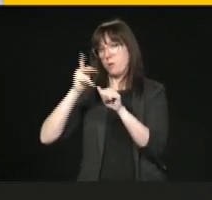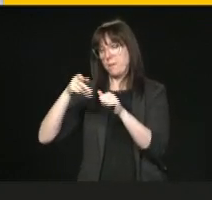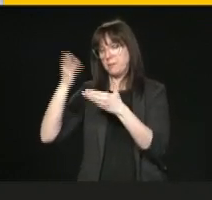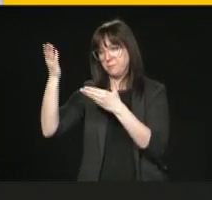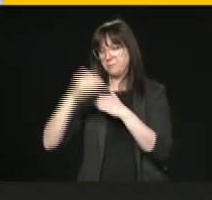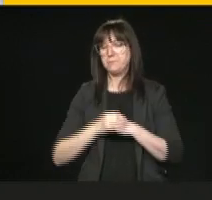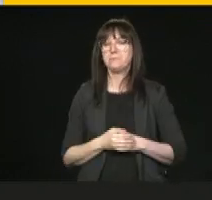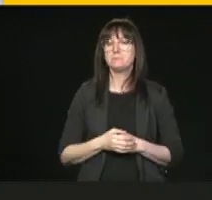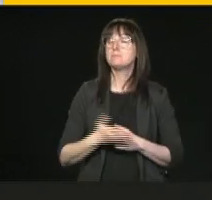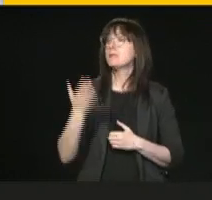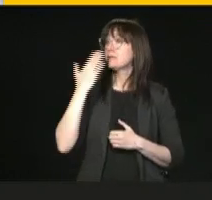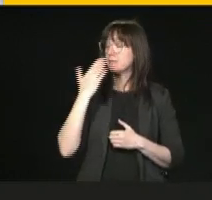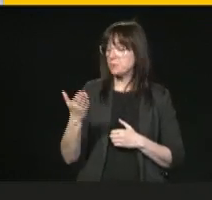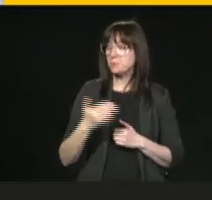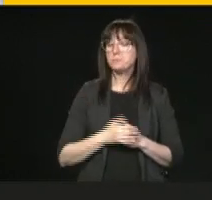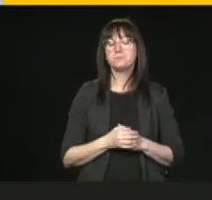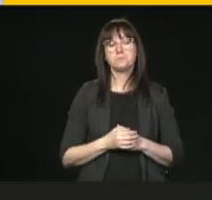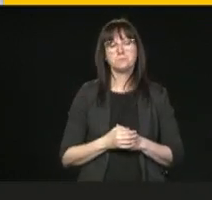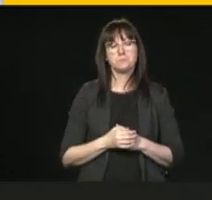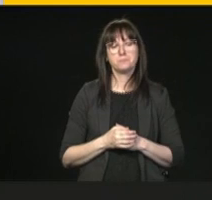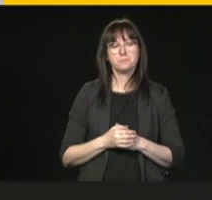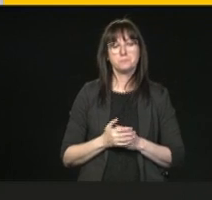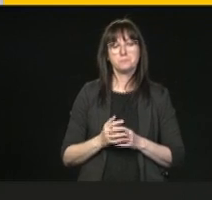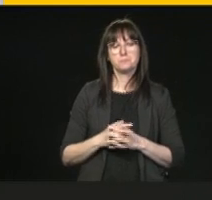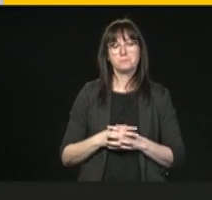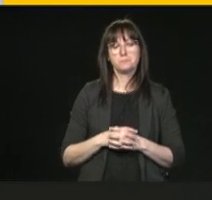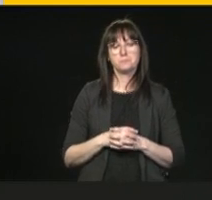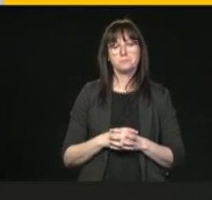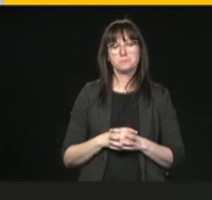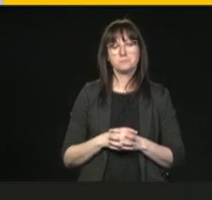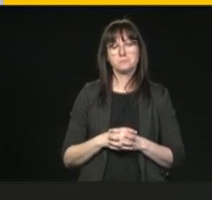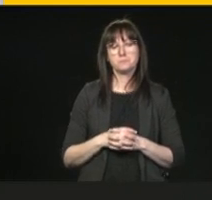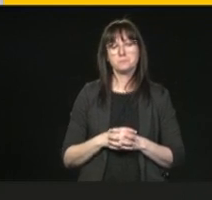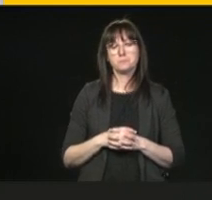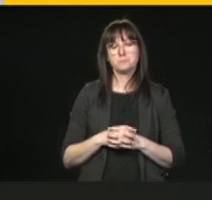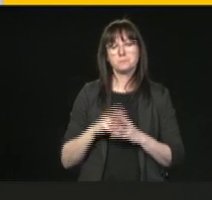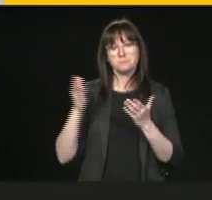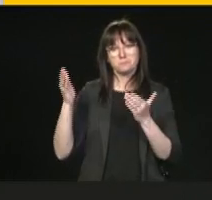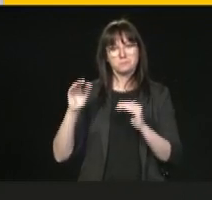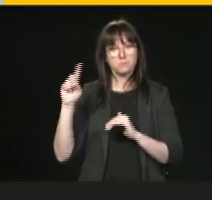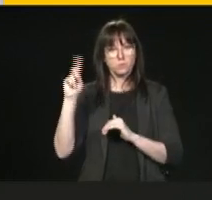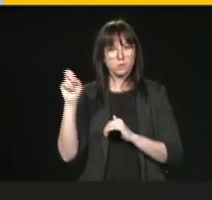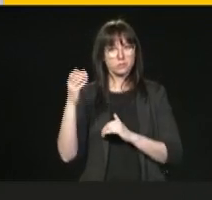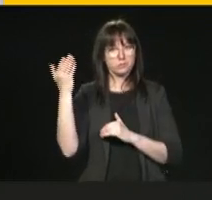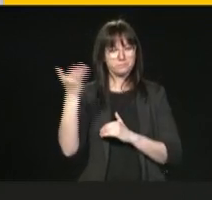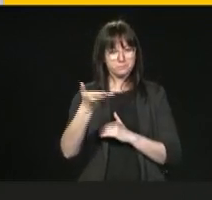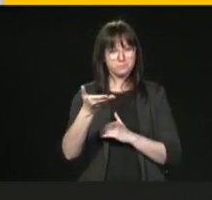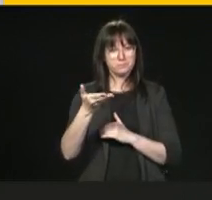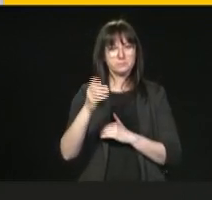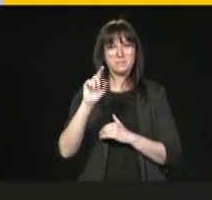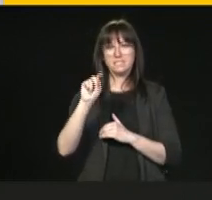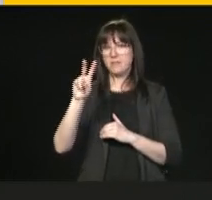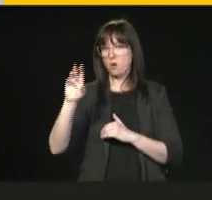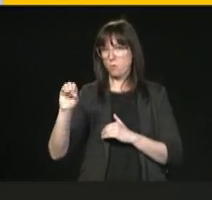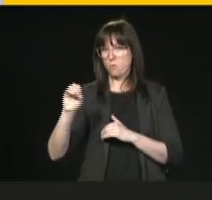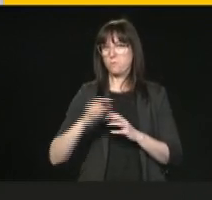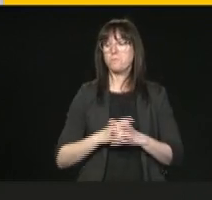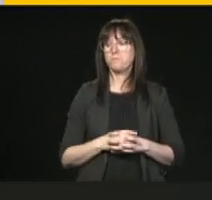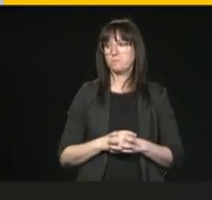Thank you. Merci. La prochaine question, Michel Lamarche, TVA Nouvelles. À vous la parole.